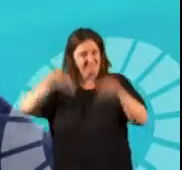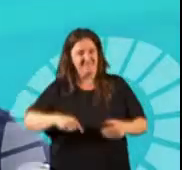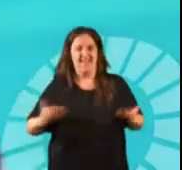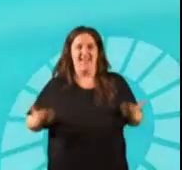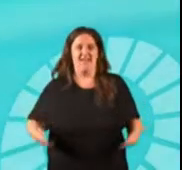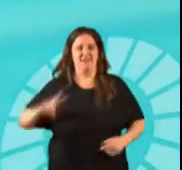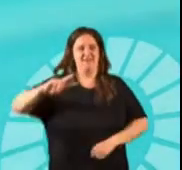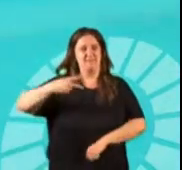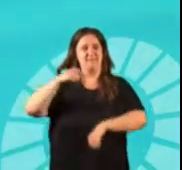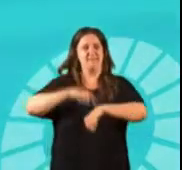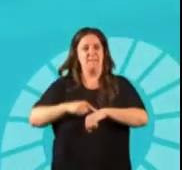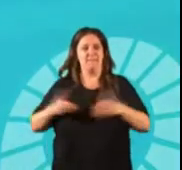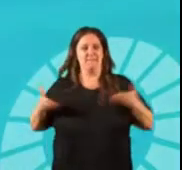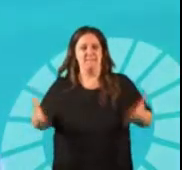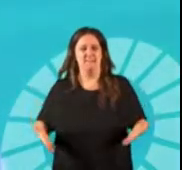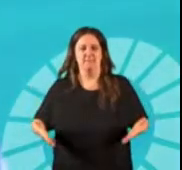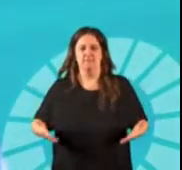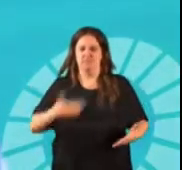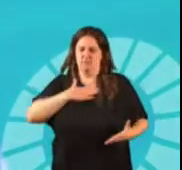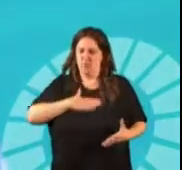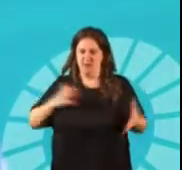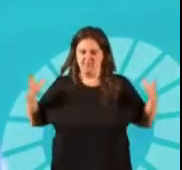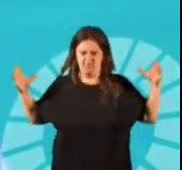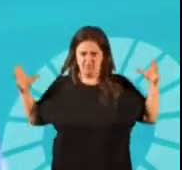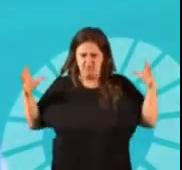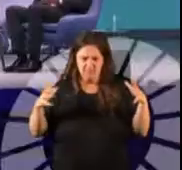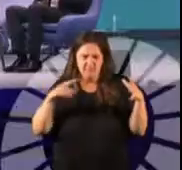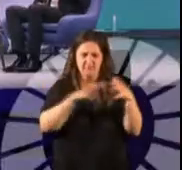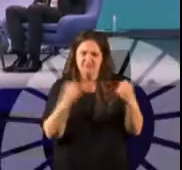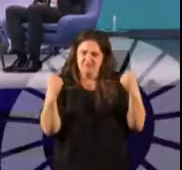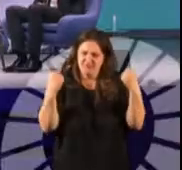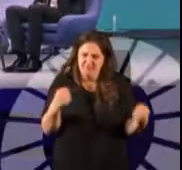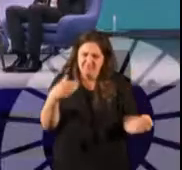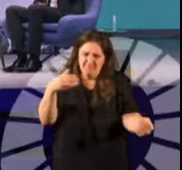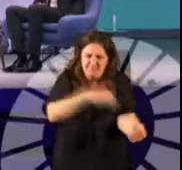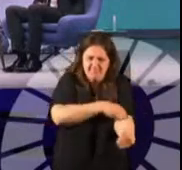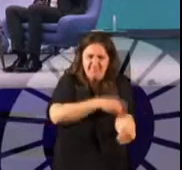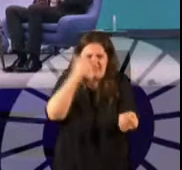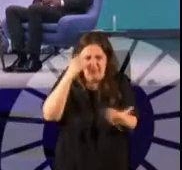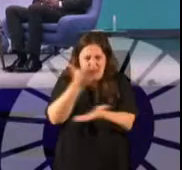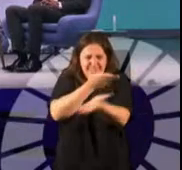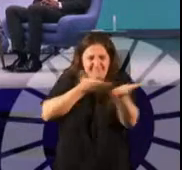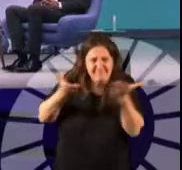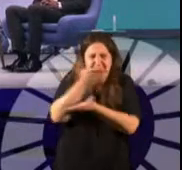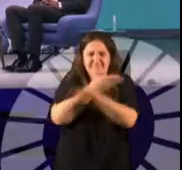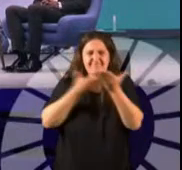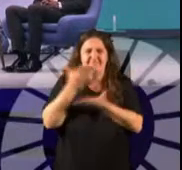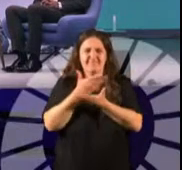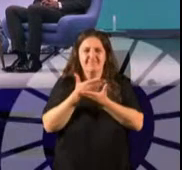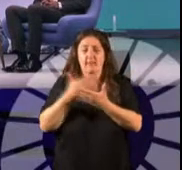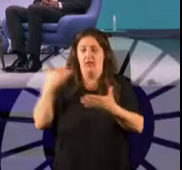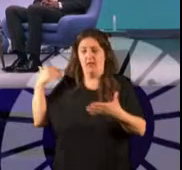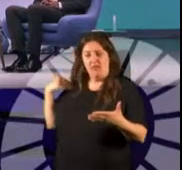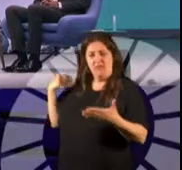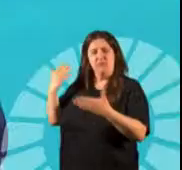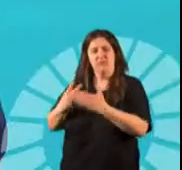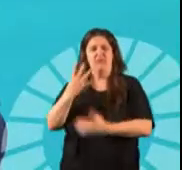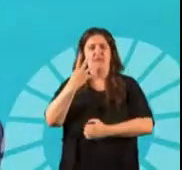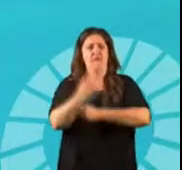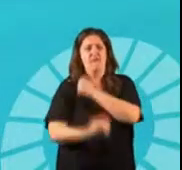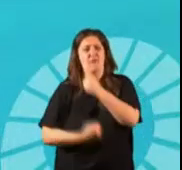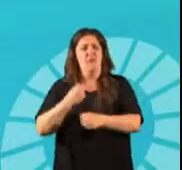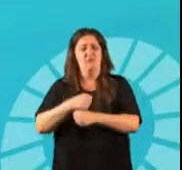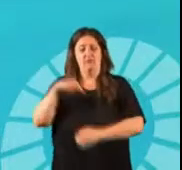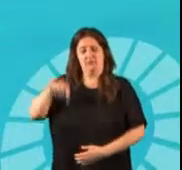collective mobilization that has come an awfully long way. And I'm proud that in France, for four years now, we have made the subject